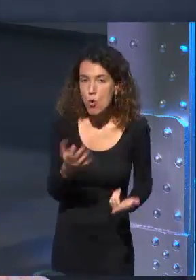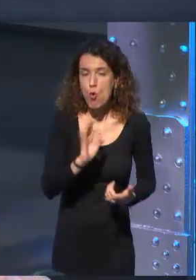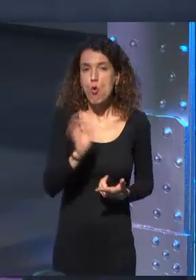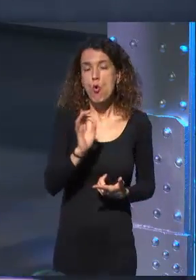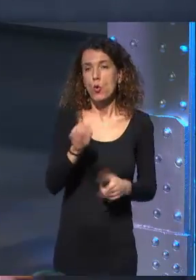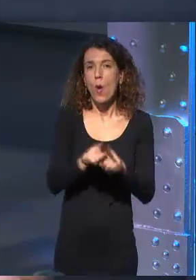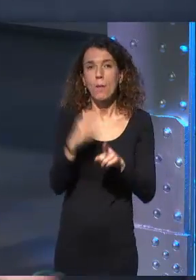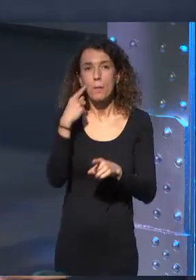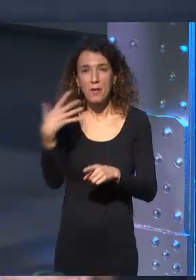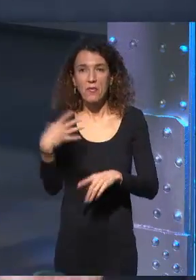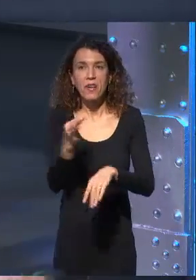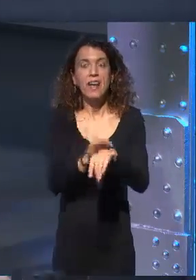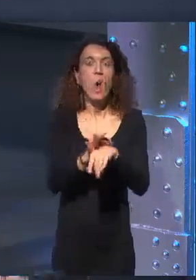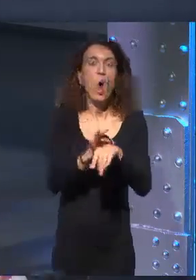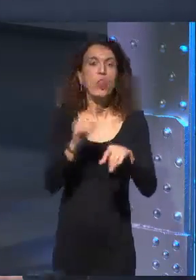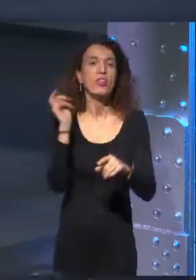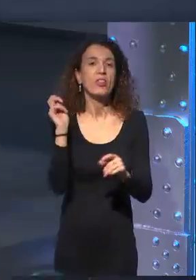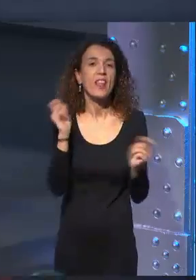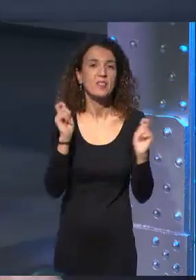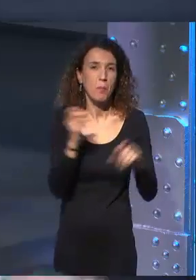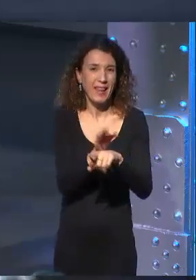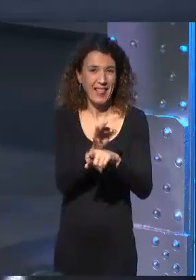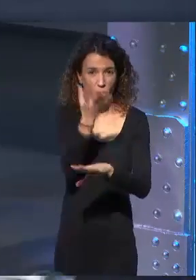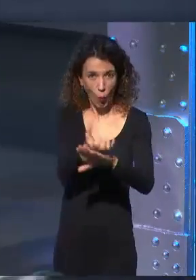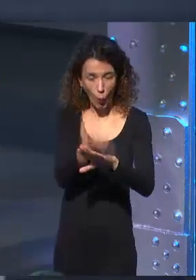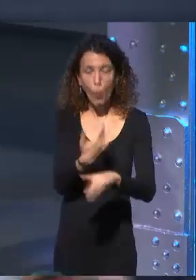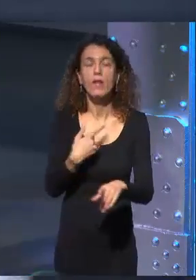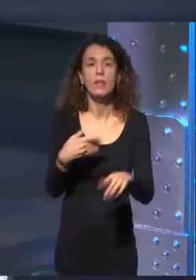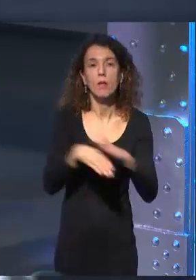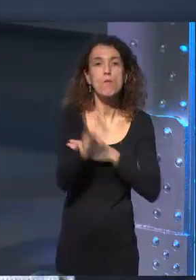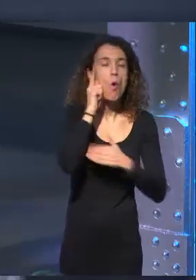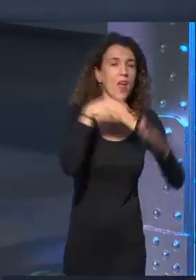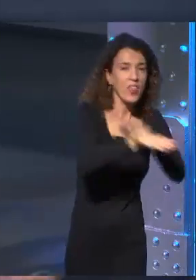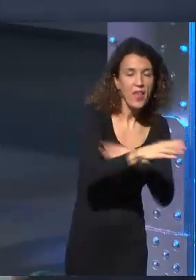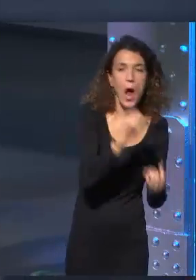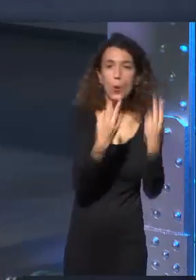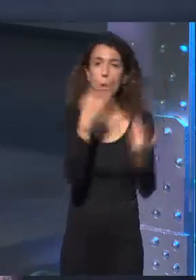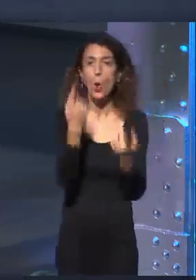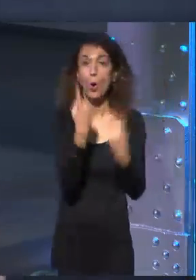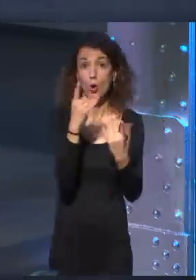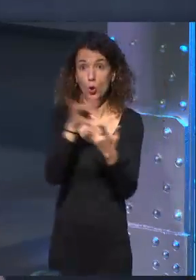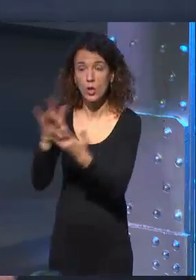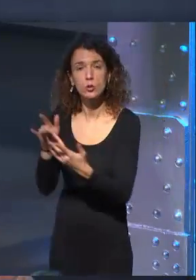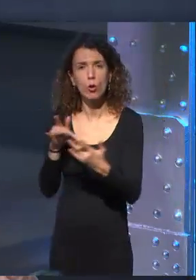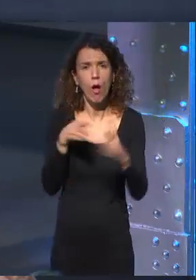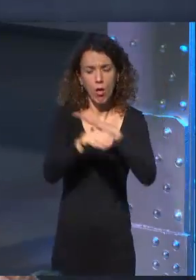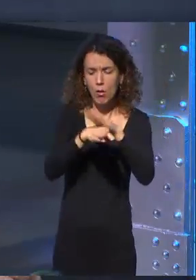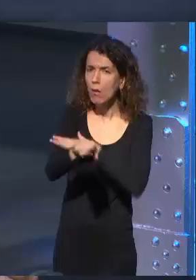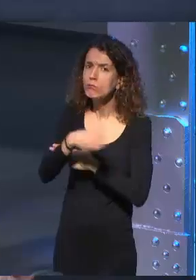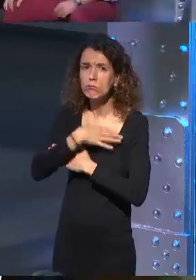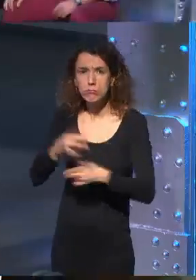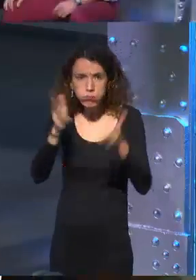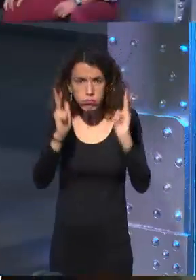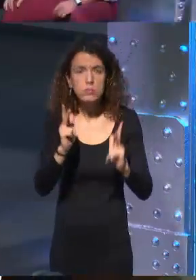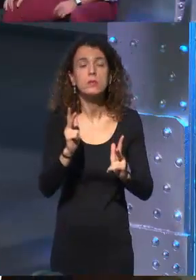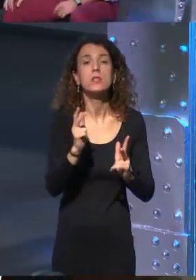the I don't know, the famous the waking up clock, they should have access to